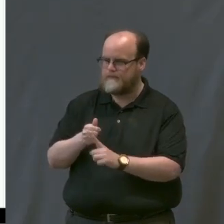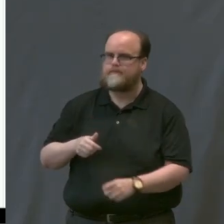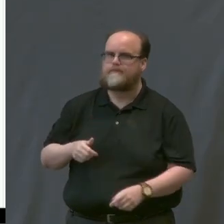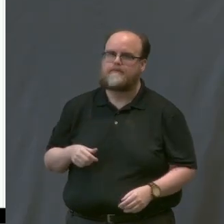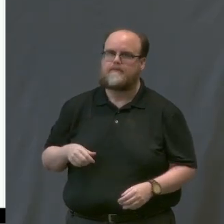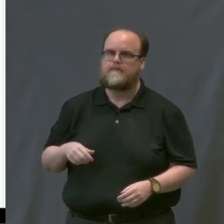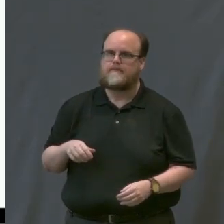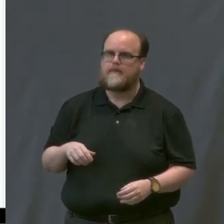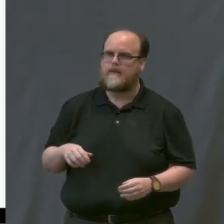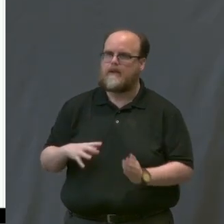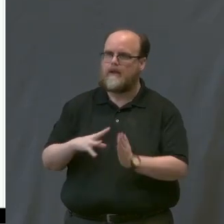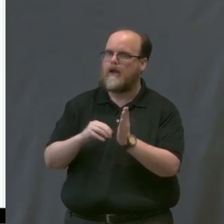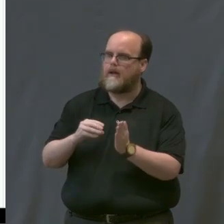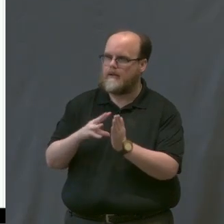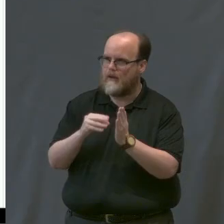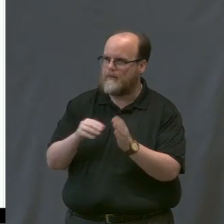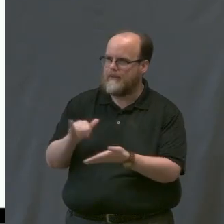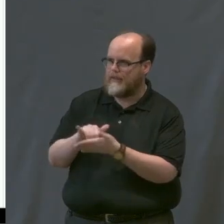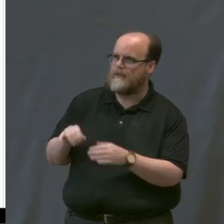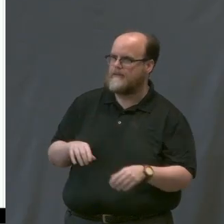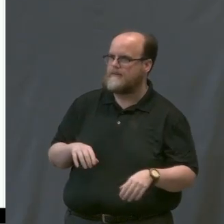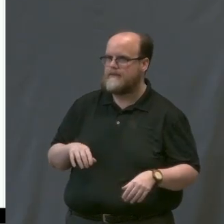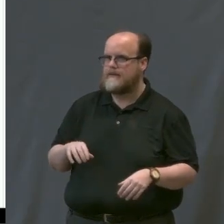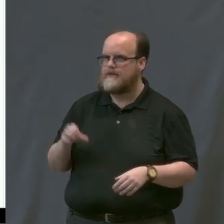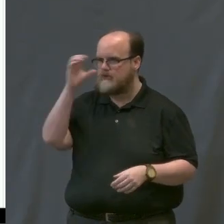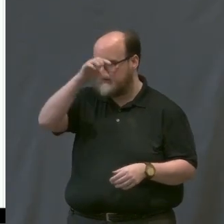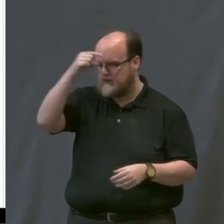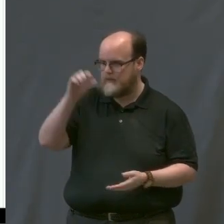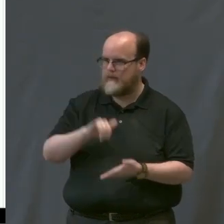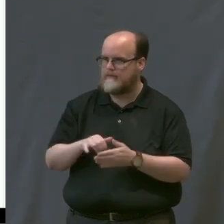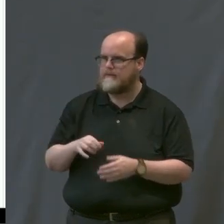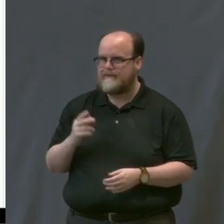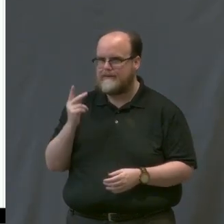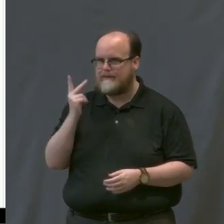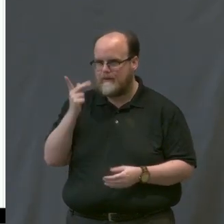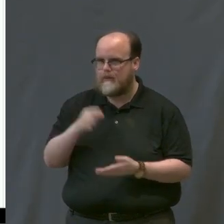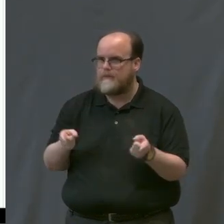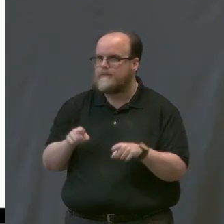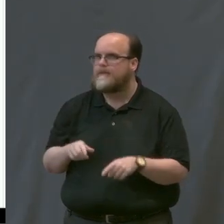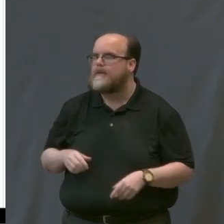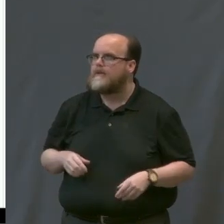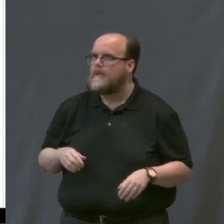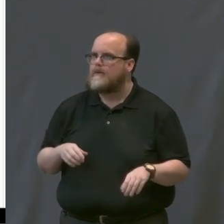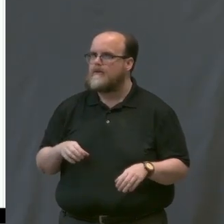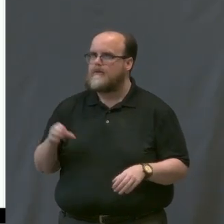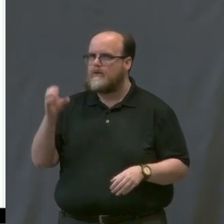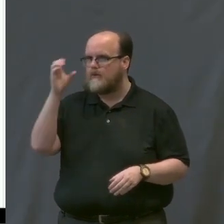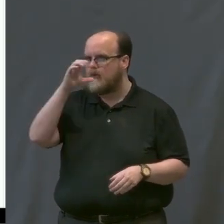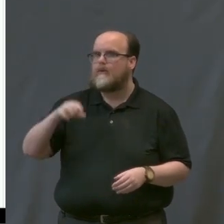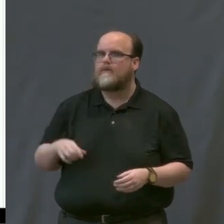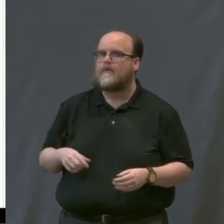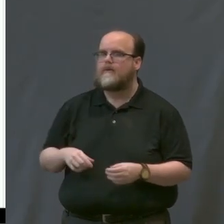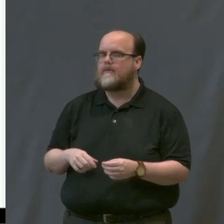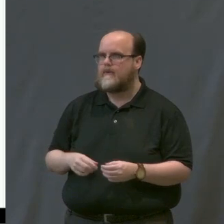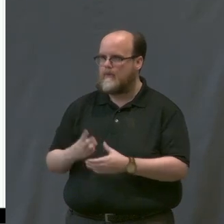You can copy paste that and see what you come up with. Do a search on both